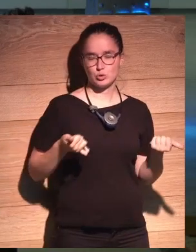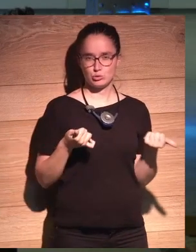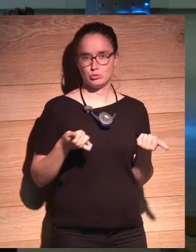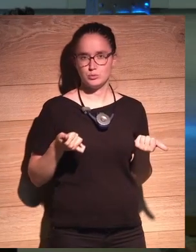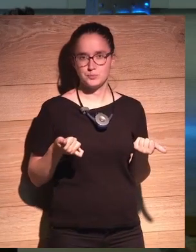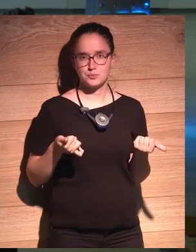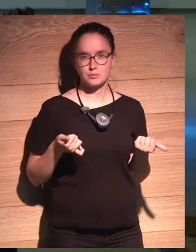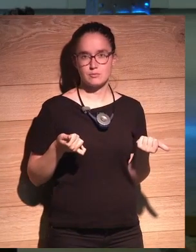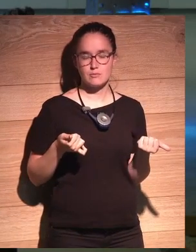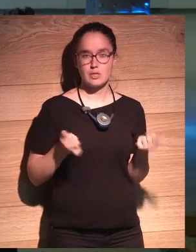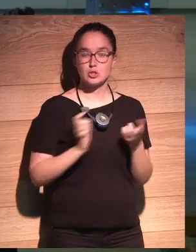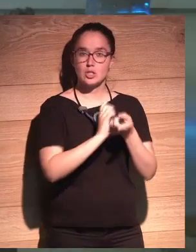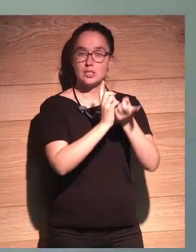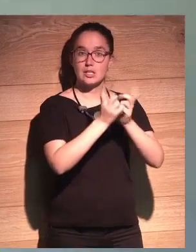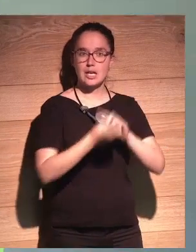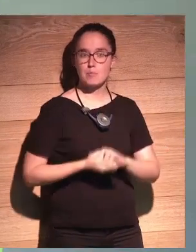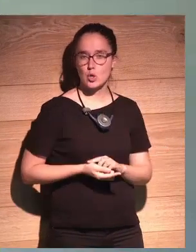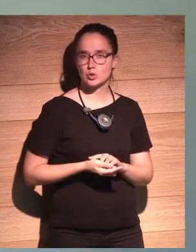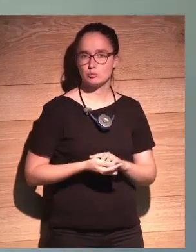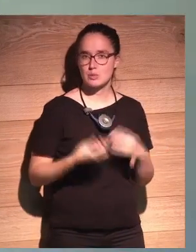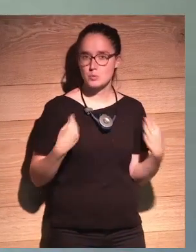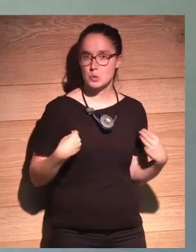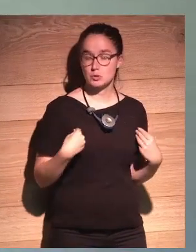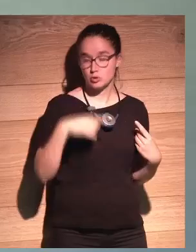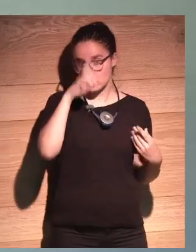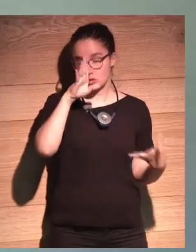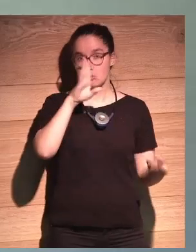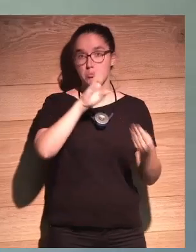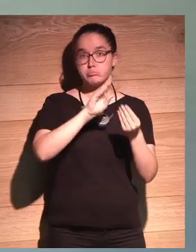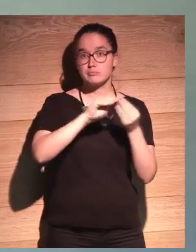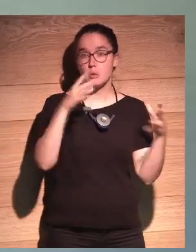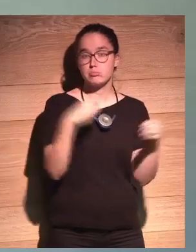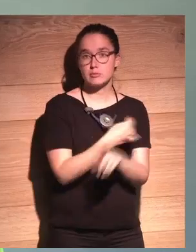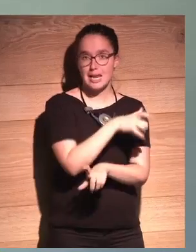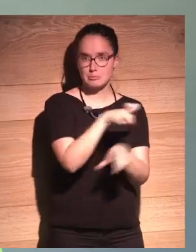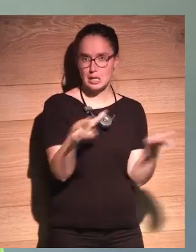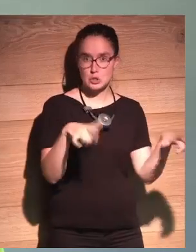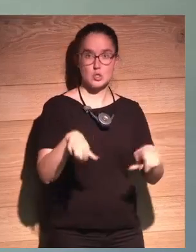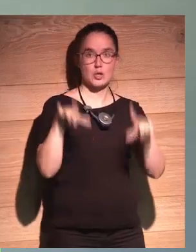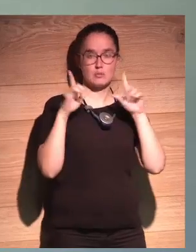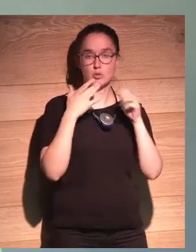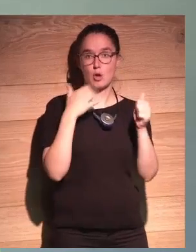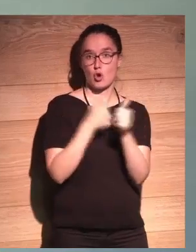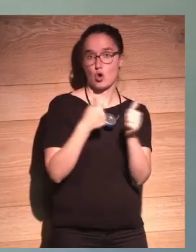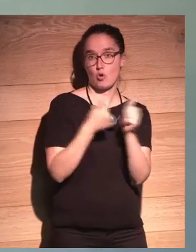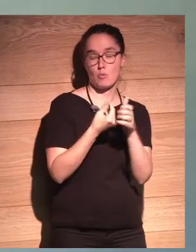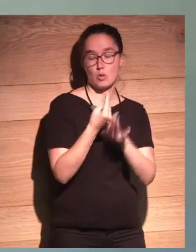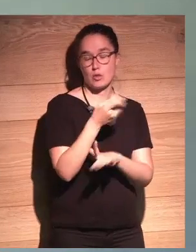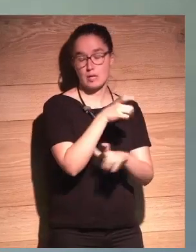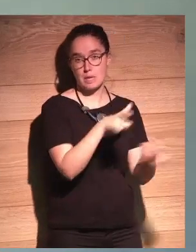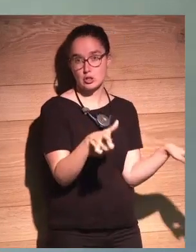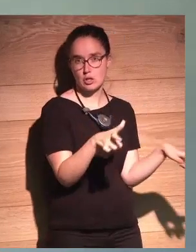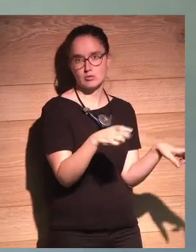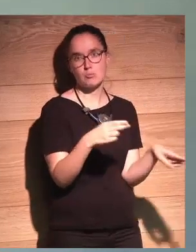how can we start dealing with these changes, these modifications. I don't know if you agree on the fact that we are speaking about